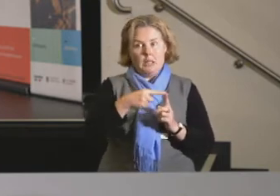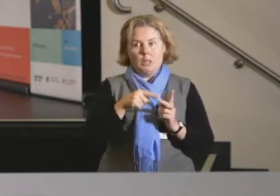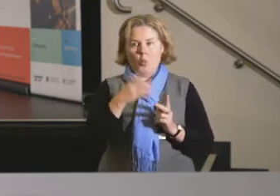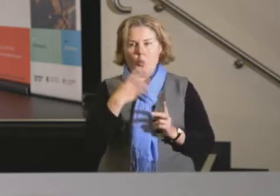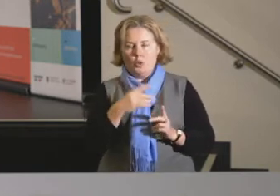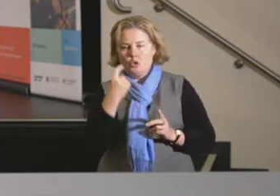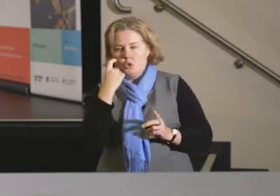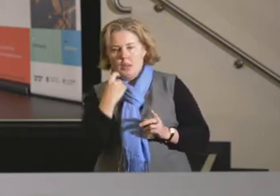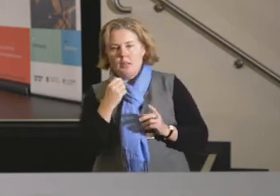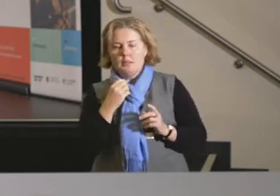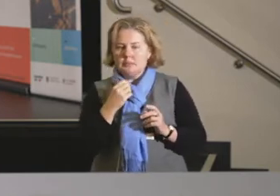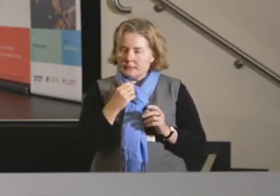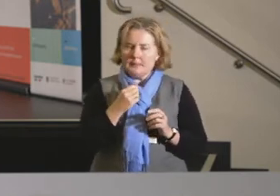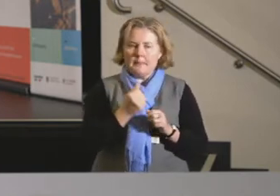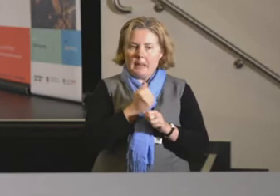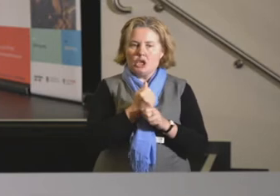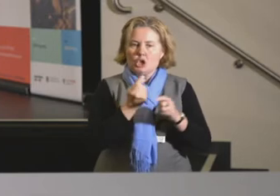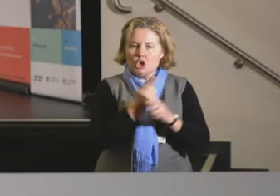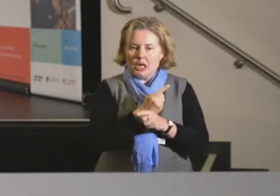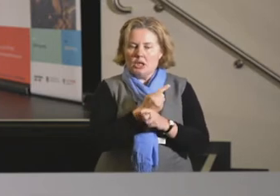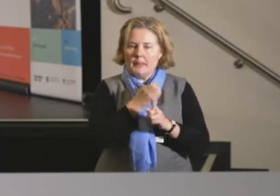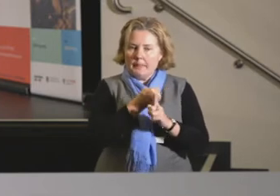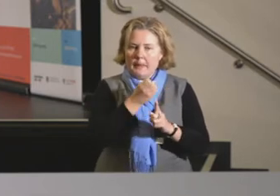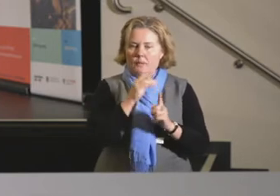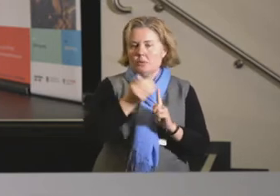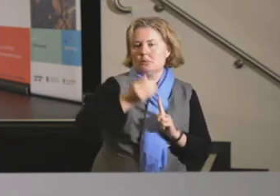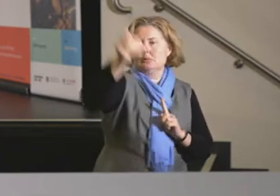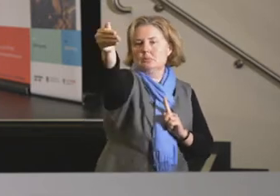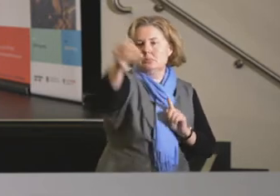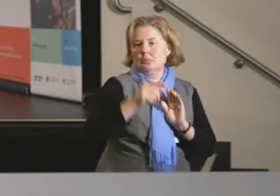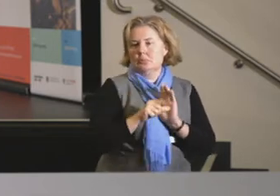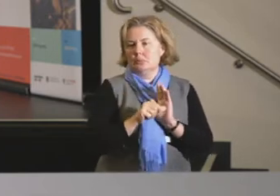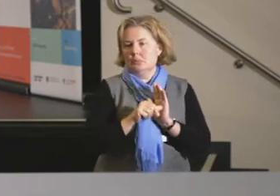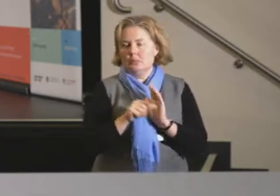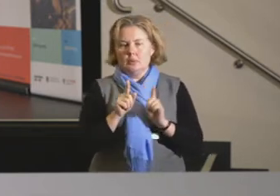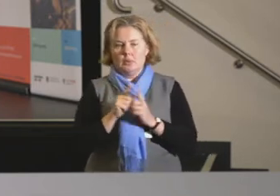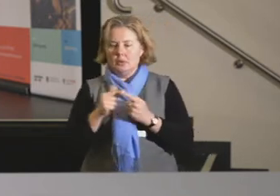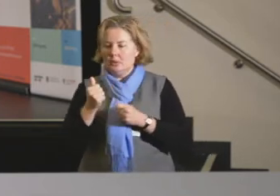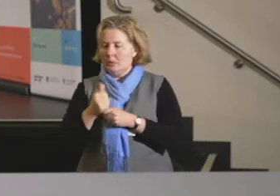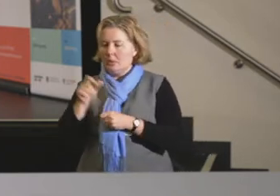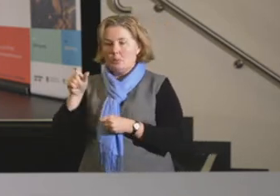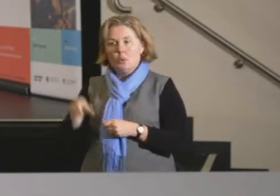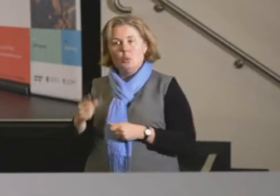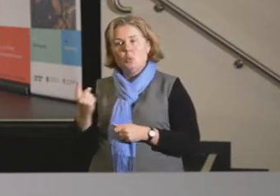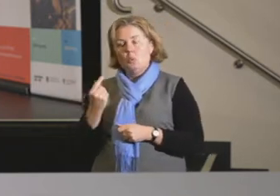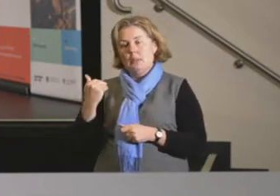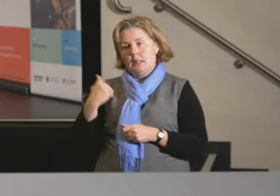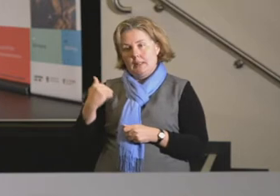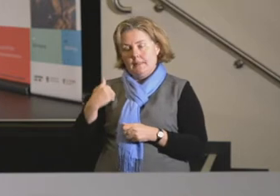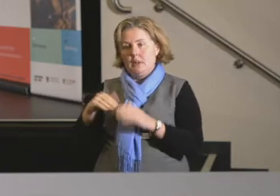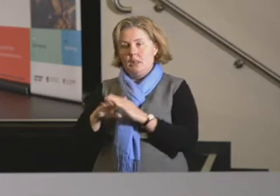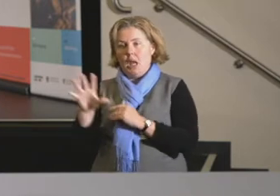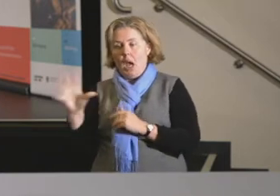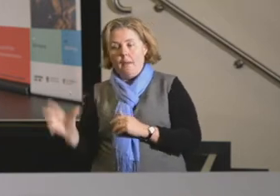if you're a transgender sex worker living in a slum in downtown Nairobi, the chances of you having HIV are probably